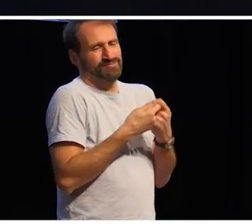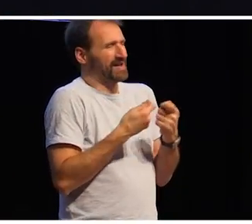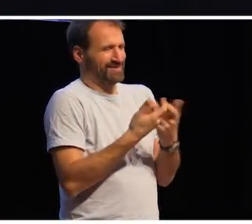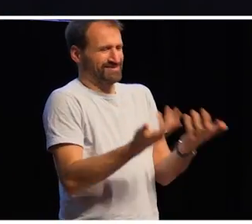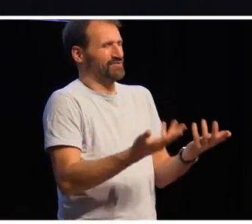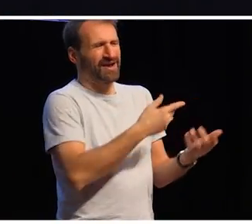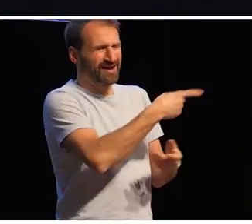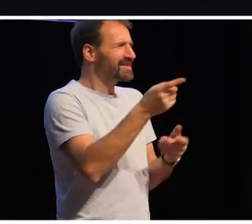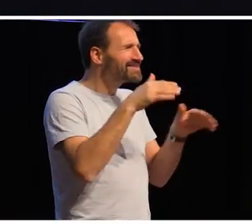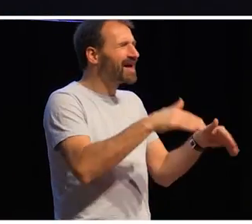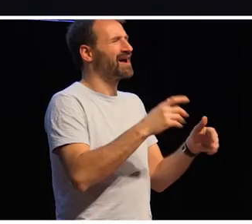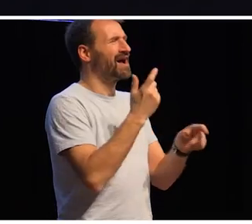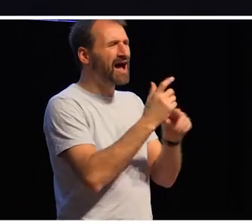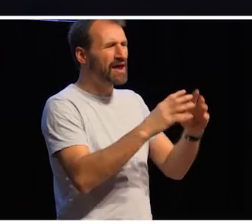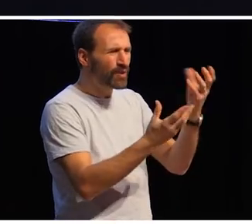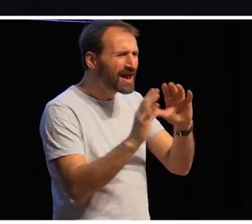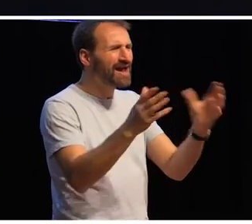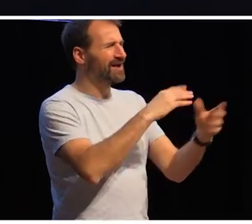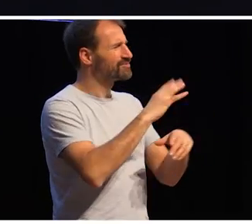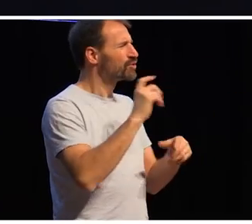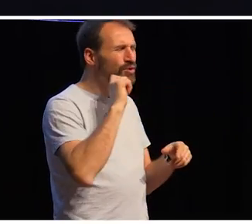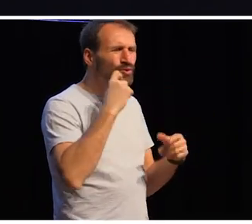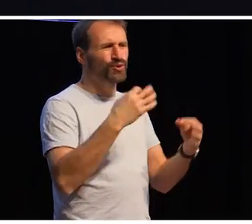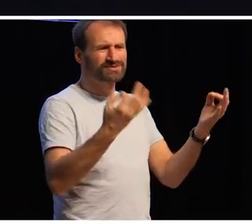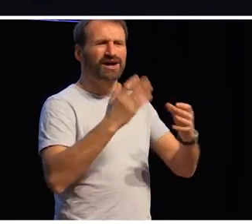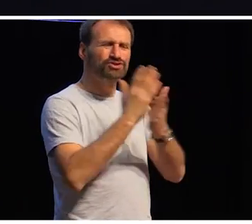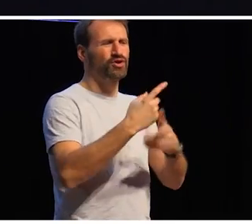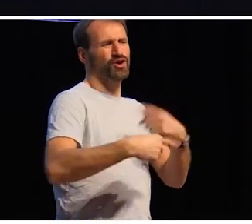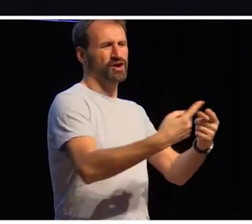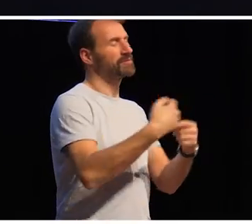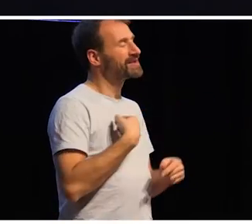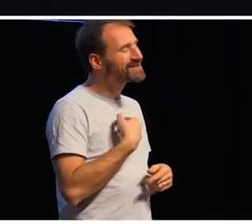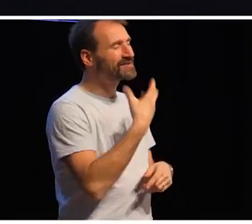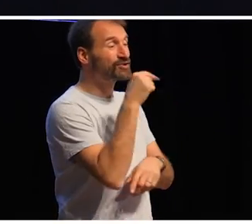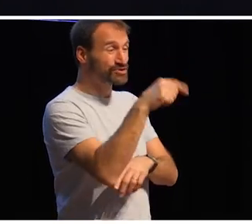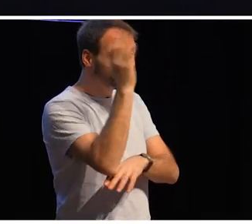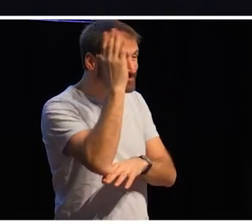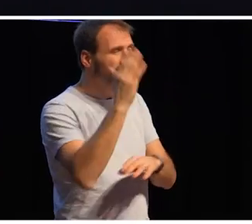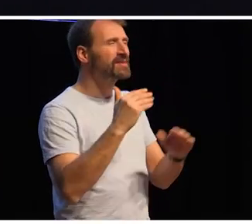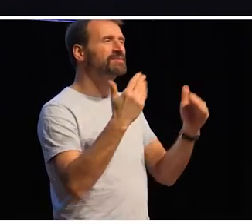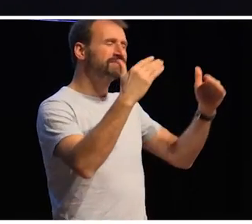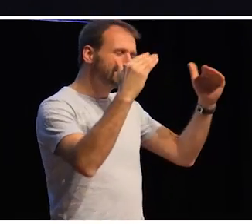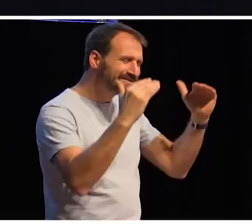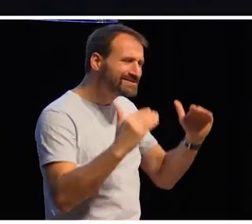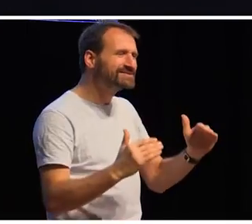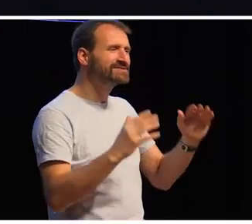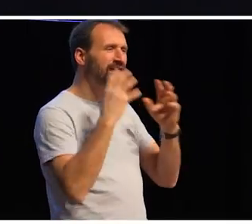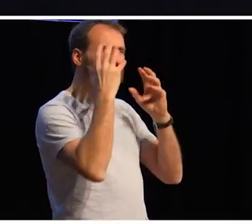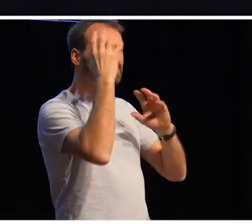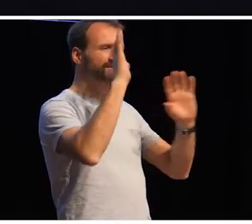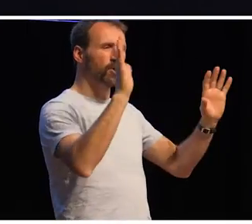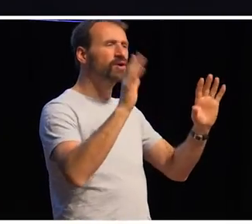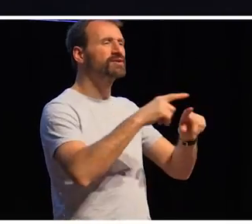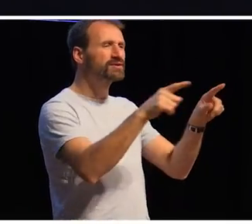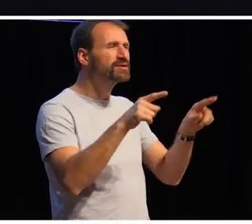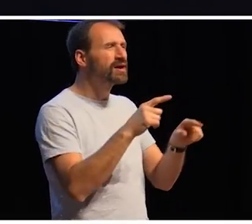cool things running. But I hope my talk has given you some of the lower abstractions to help you kind of decipher it. But